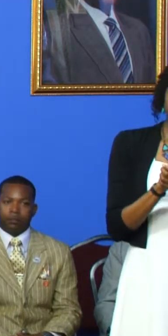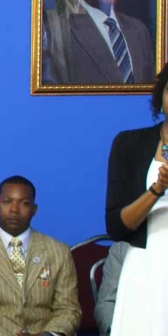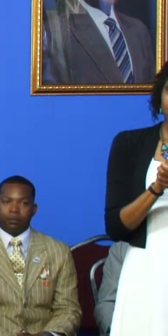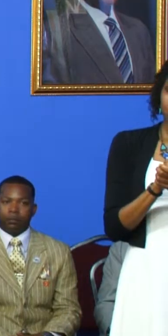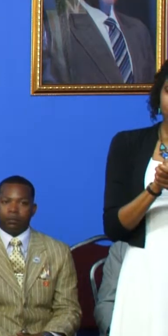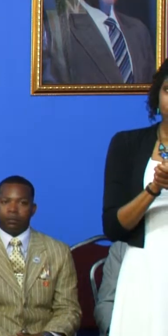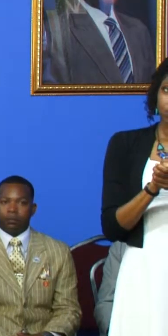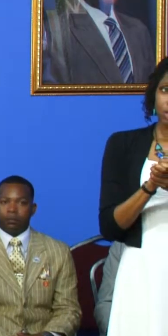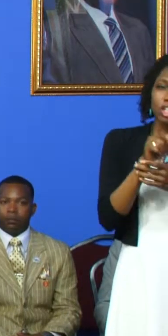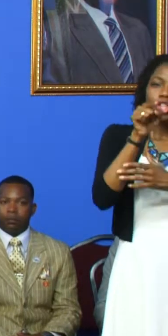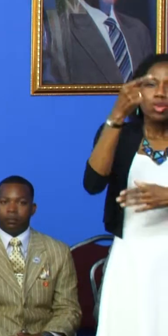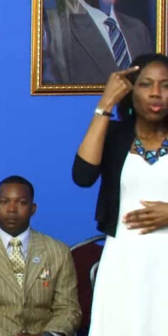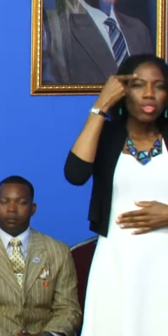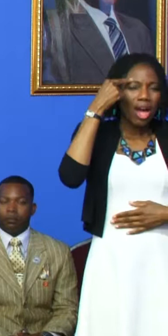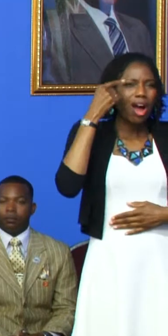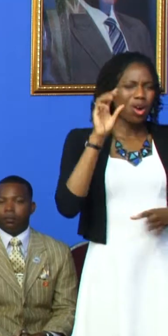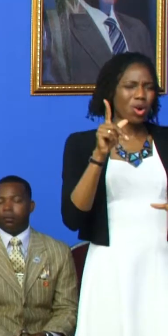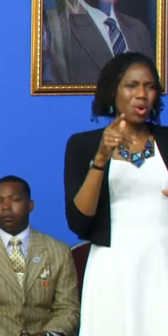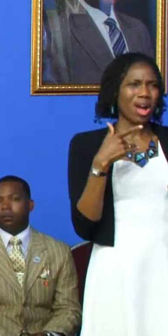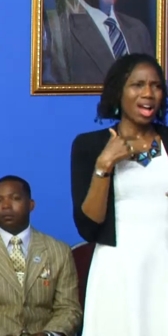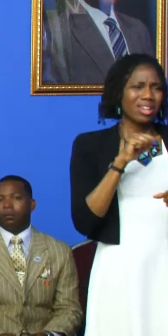You thought it was a setup,